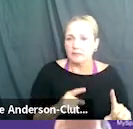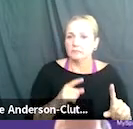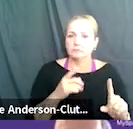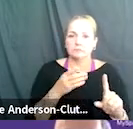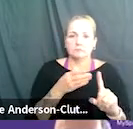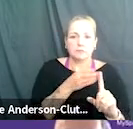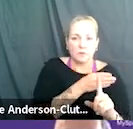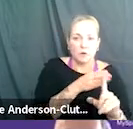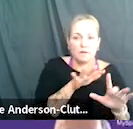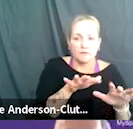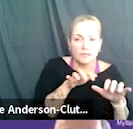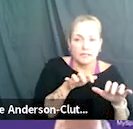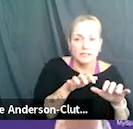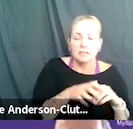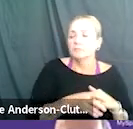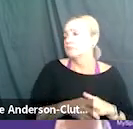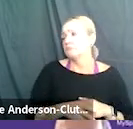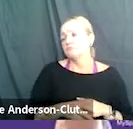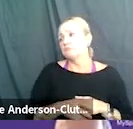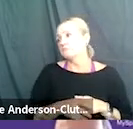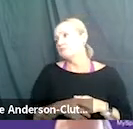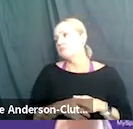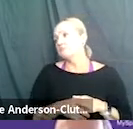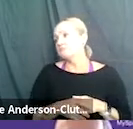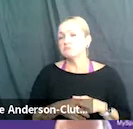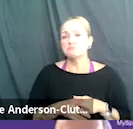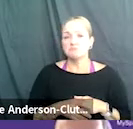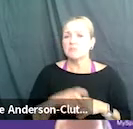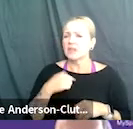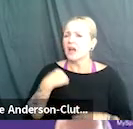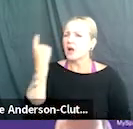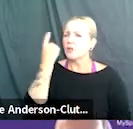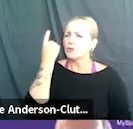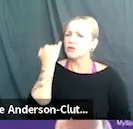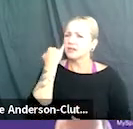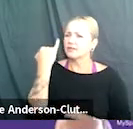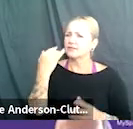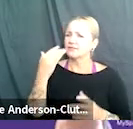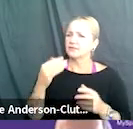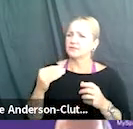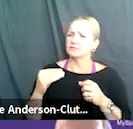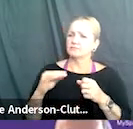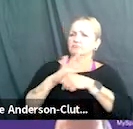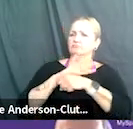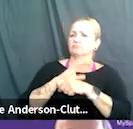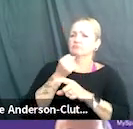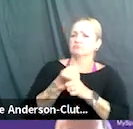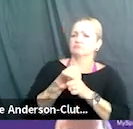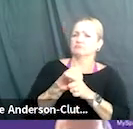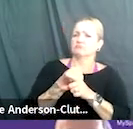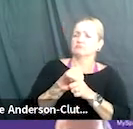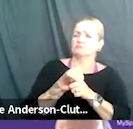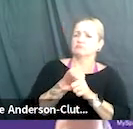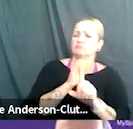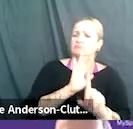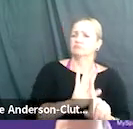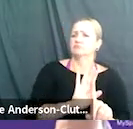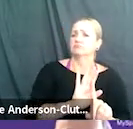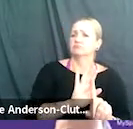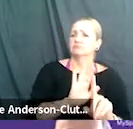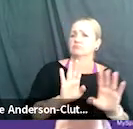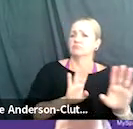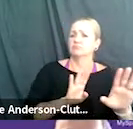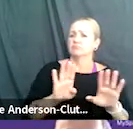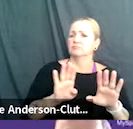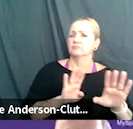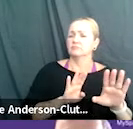was this related to something to do with the pandemic and changes in his life? And so there weren't any acute stressors that can be pointed to in